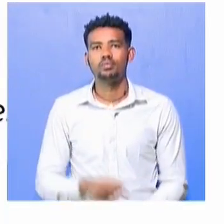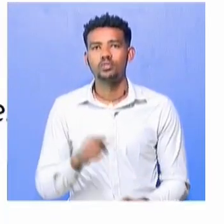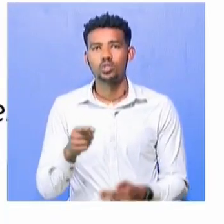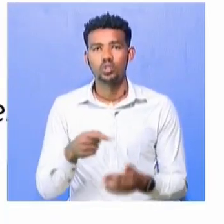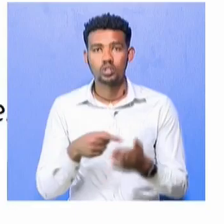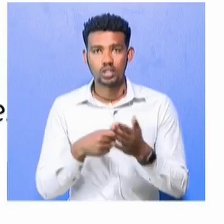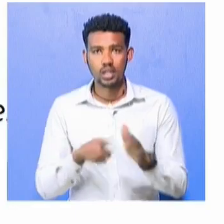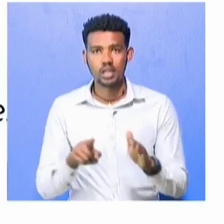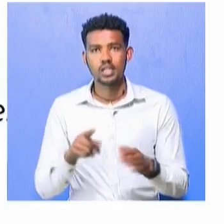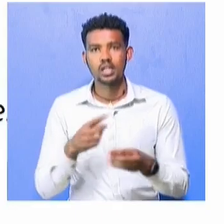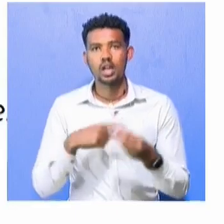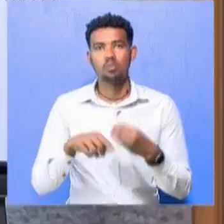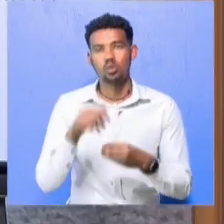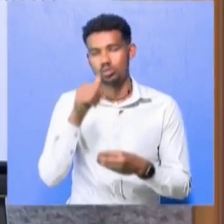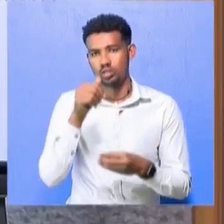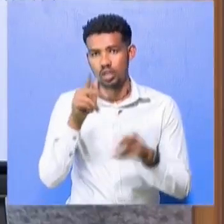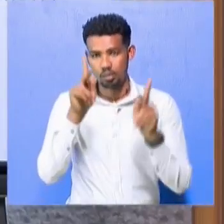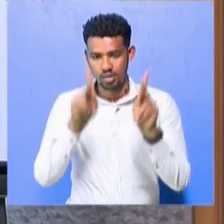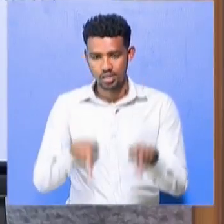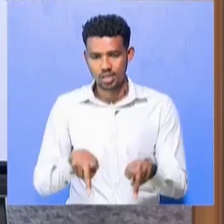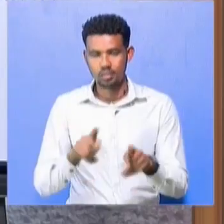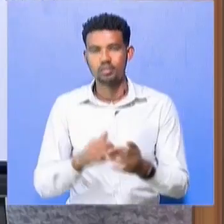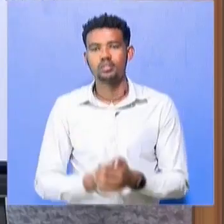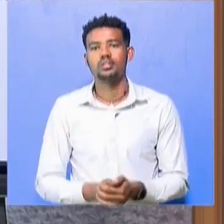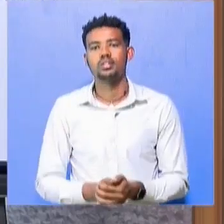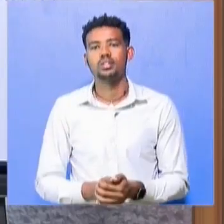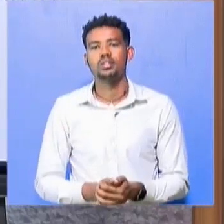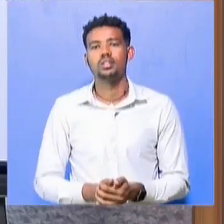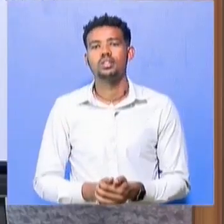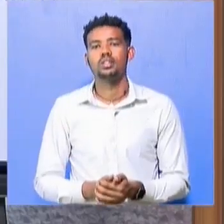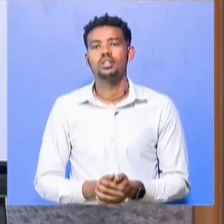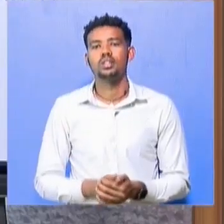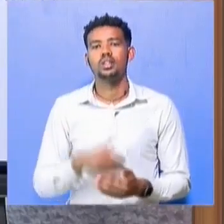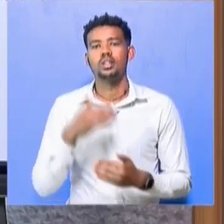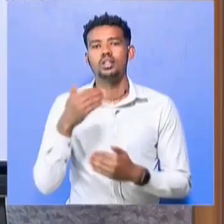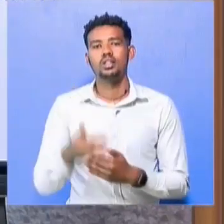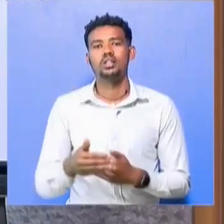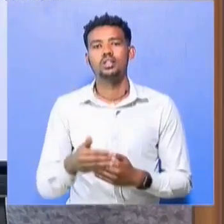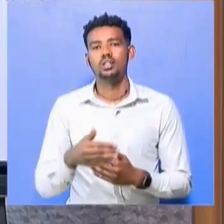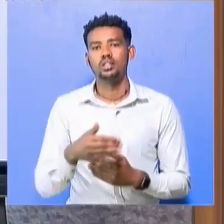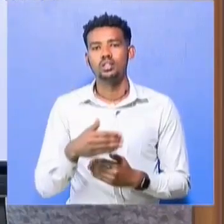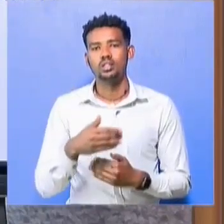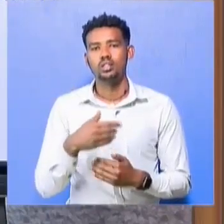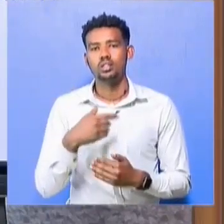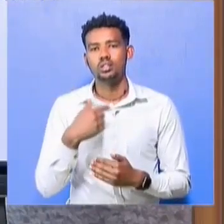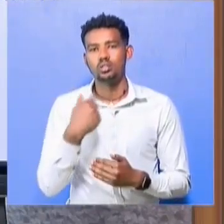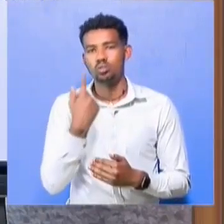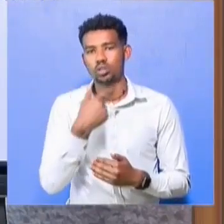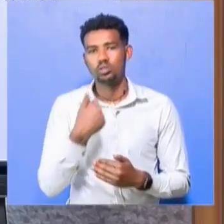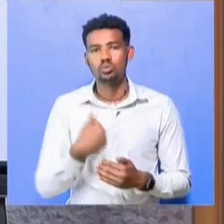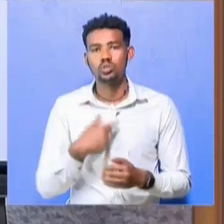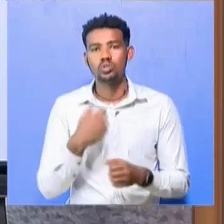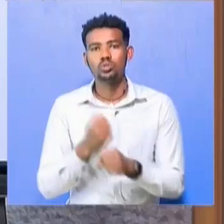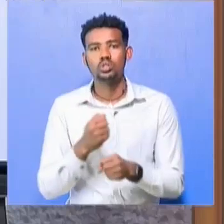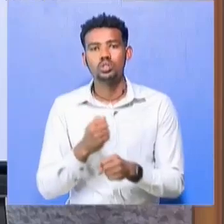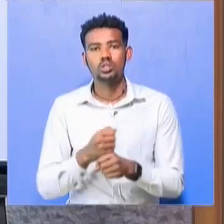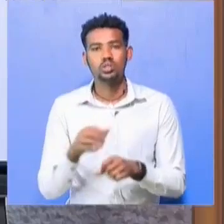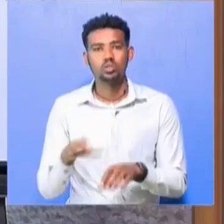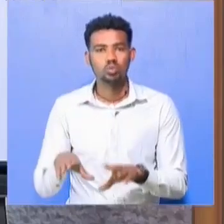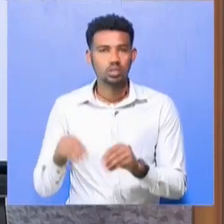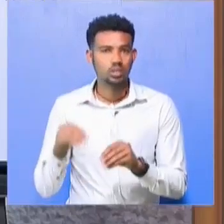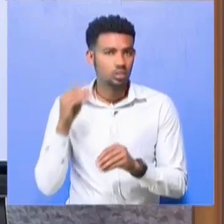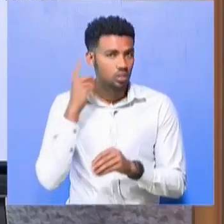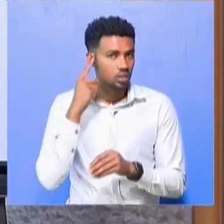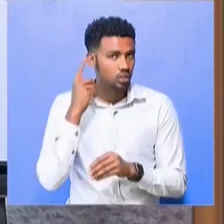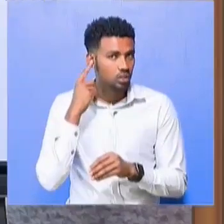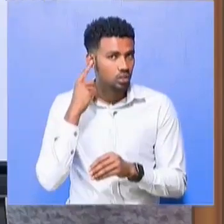this issue, the person. And then what they were doing while students were listening to